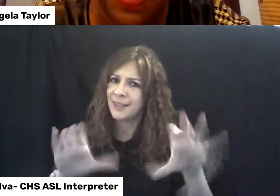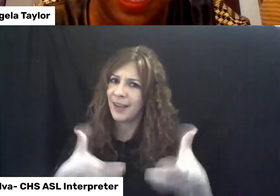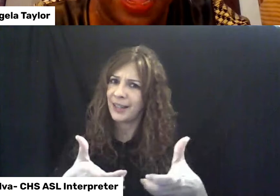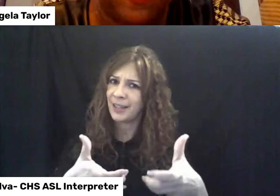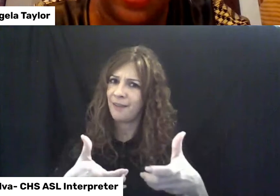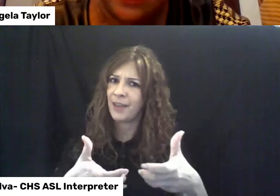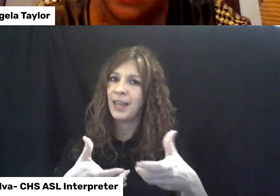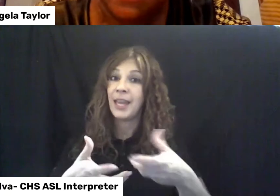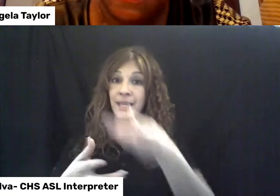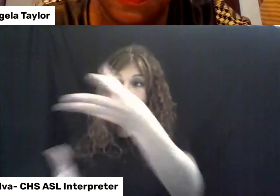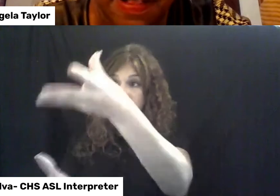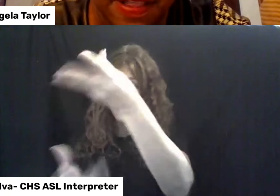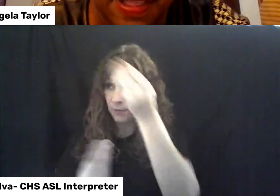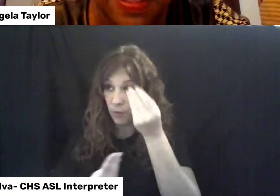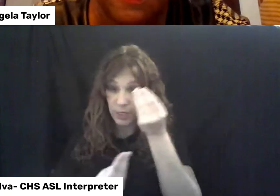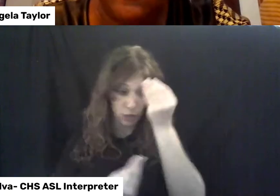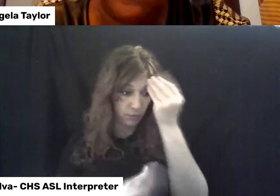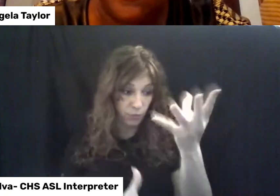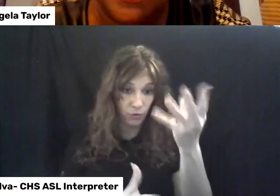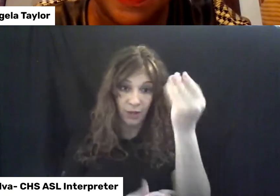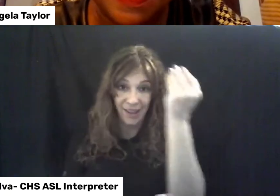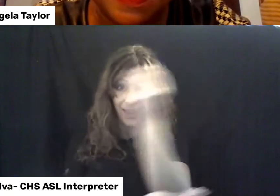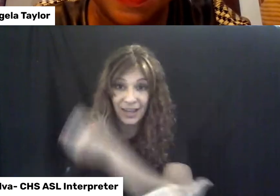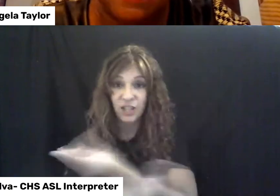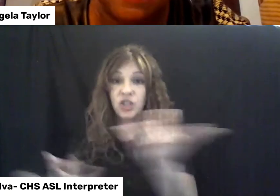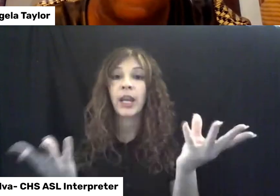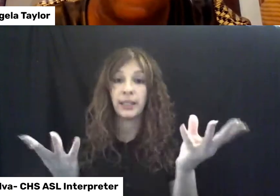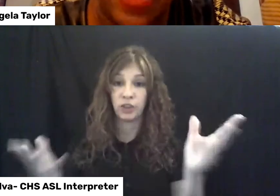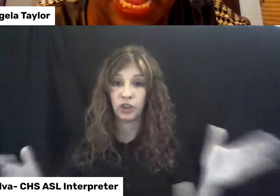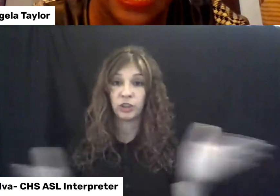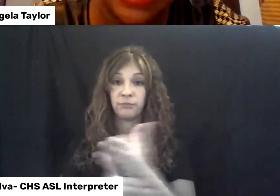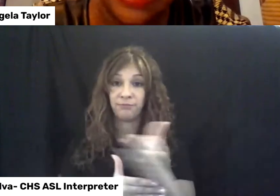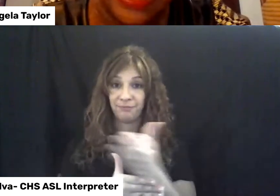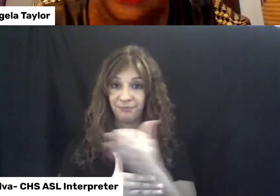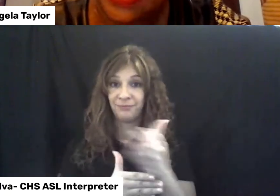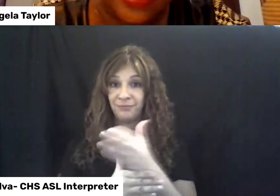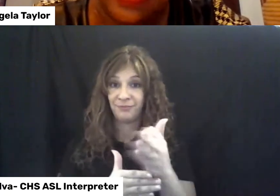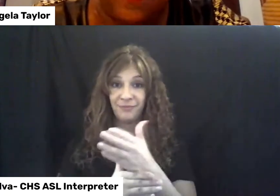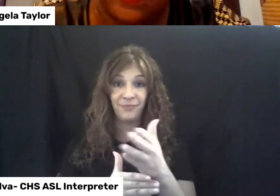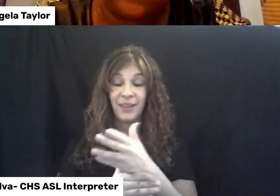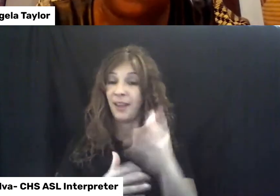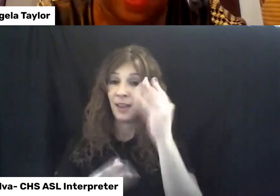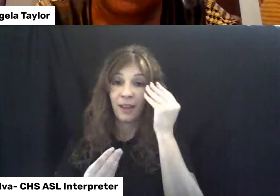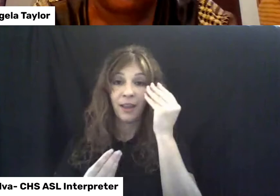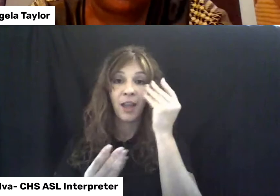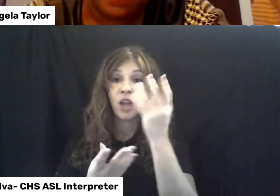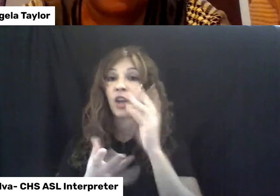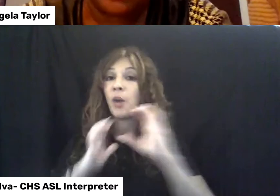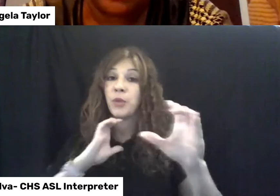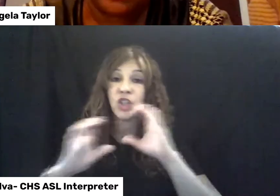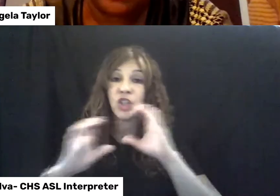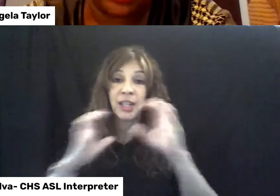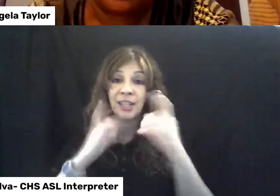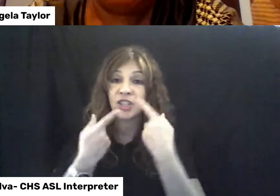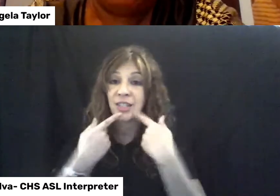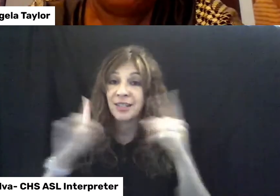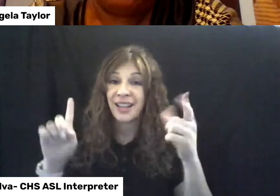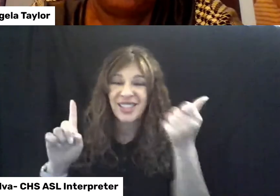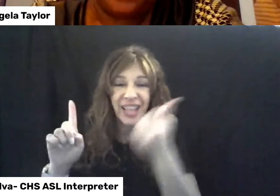information. Communication is a key to success of anything that anyone tries to